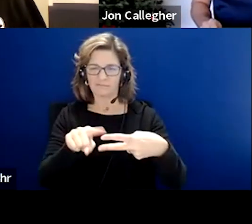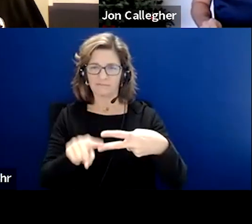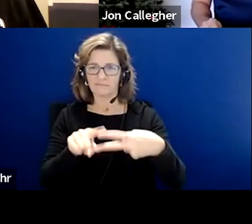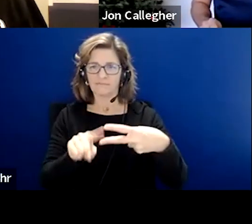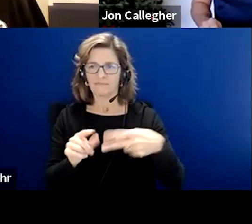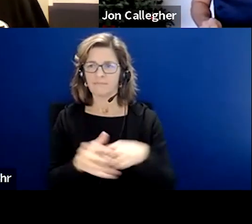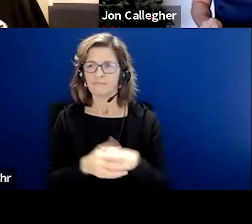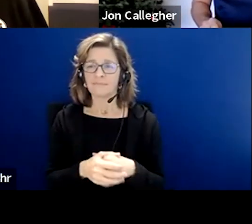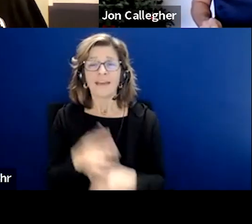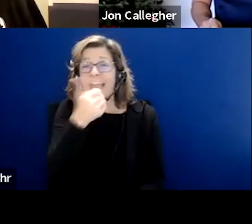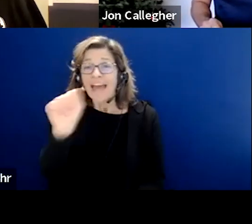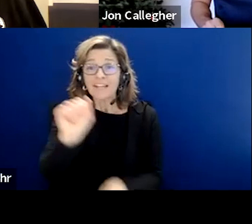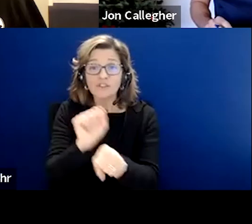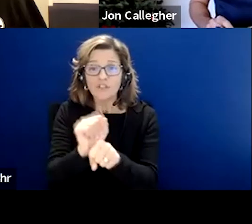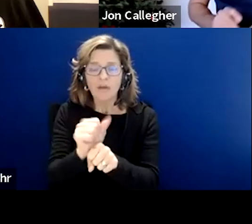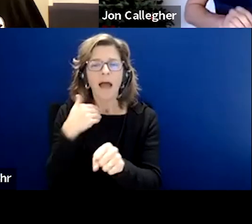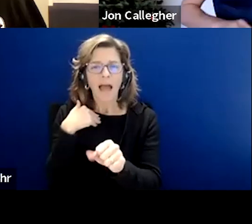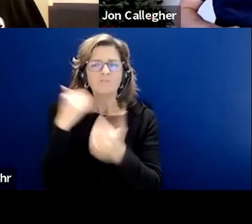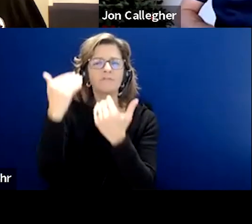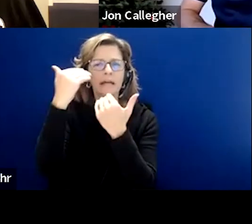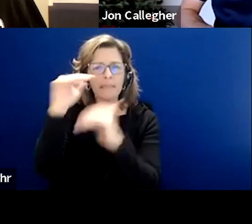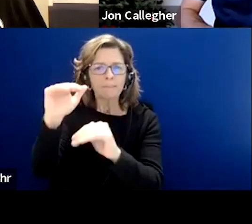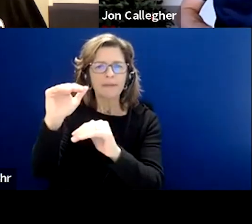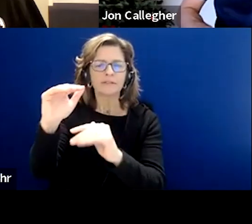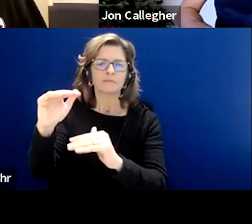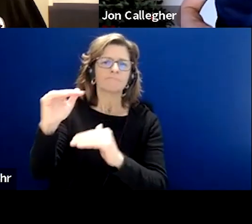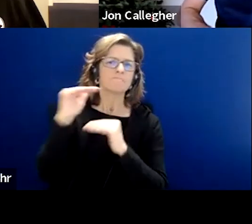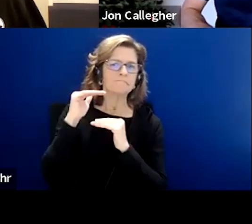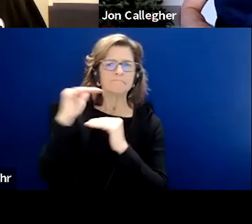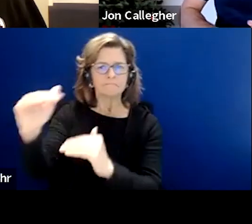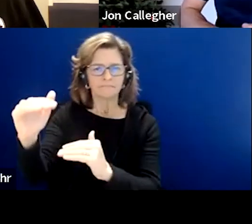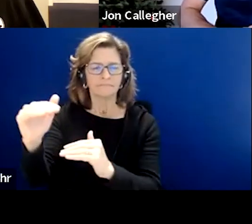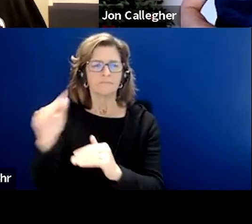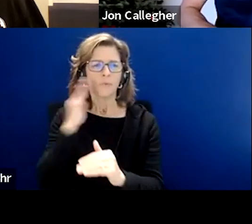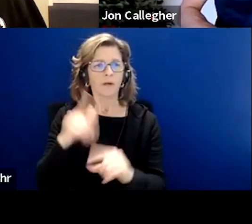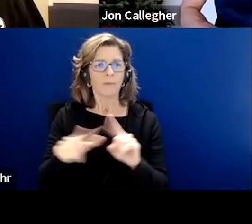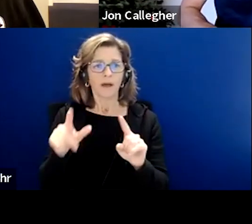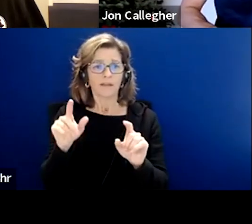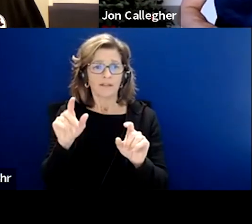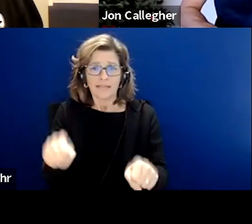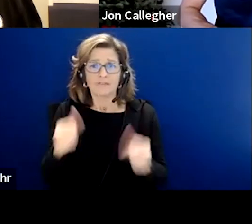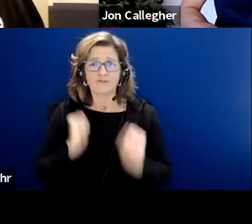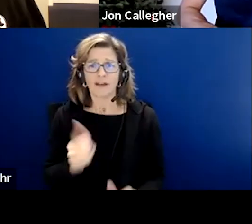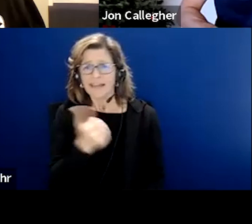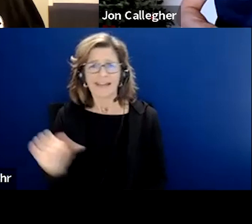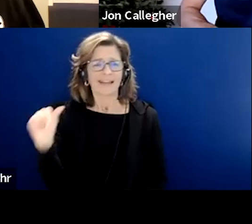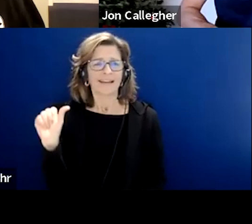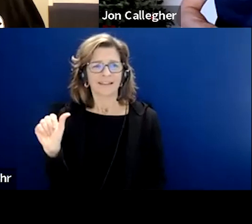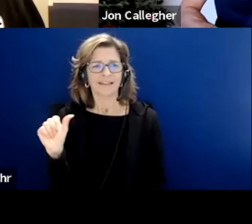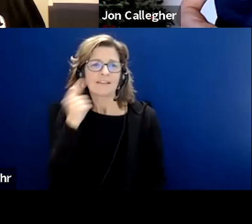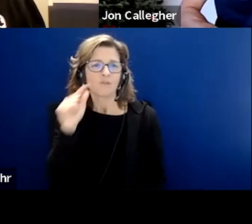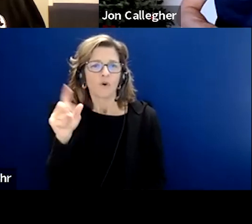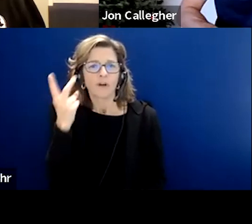limitations with any job, so there shouldn't be a limitation on what you can try or what what